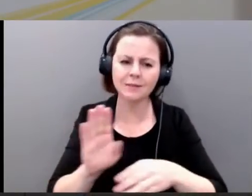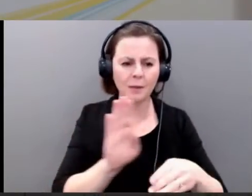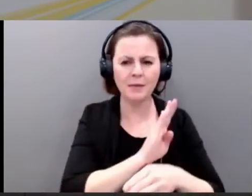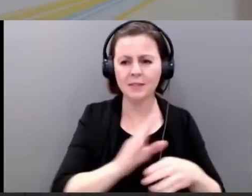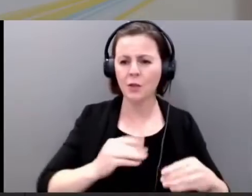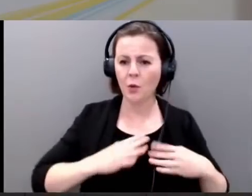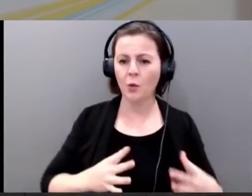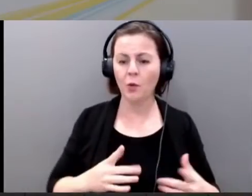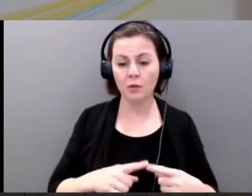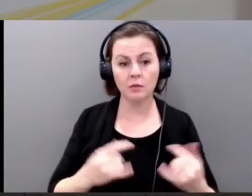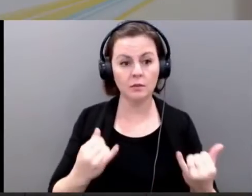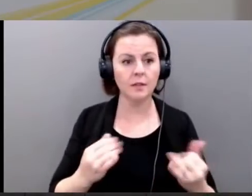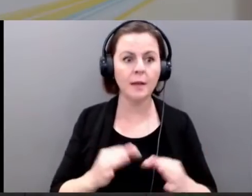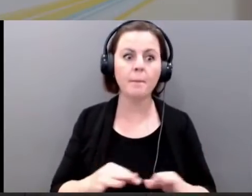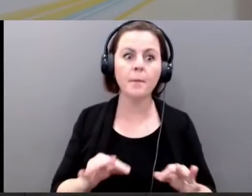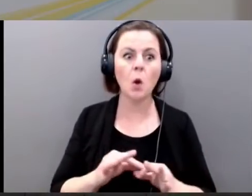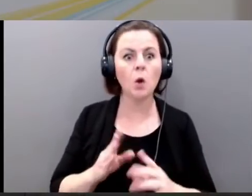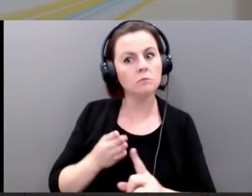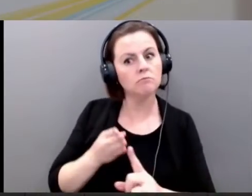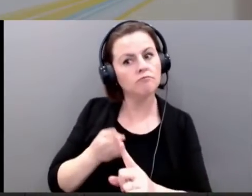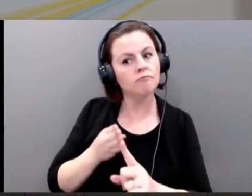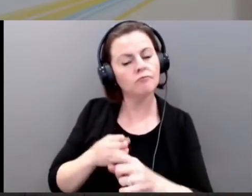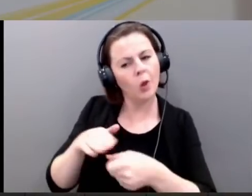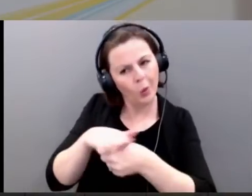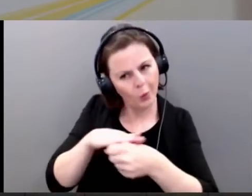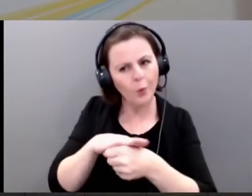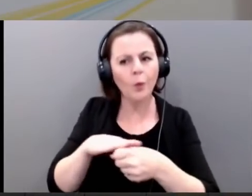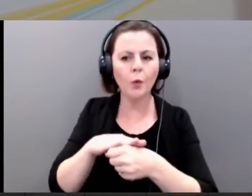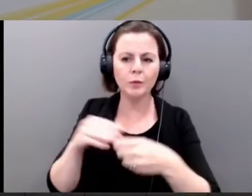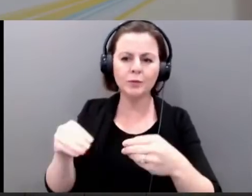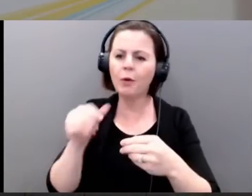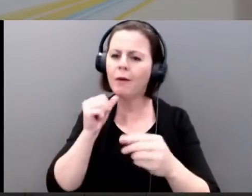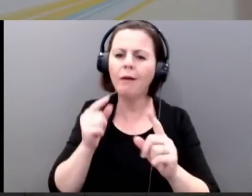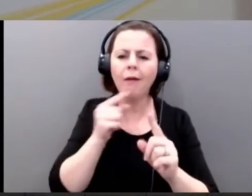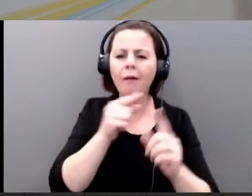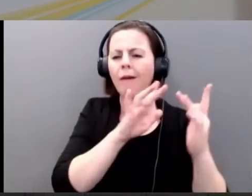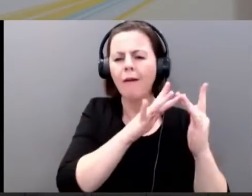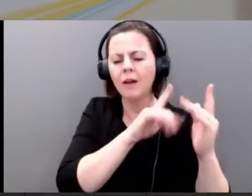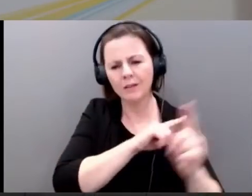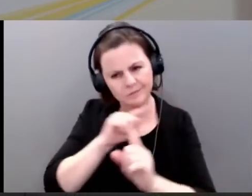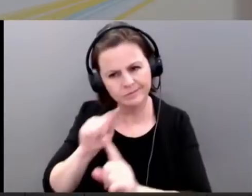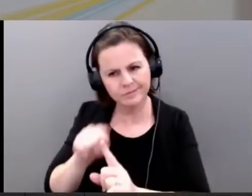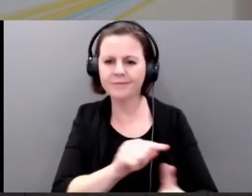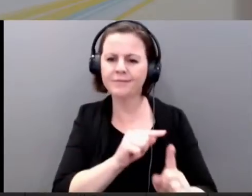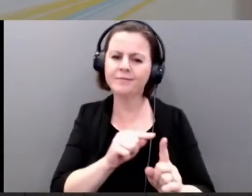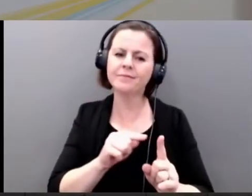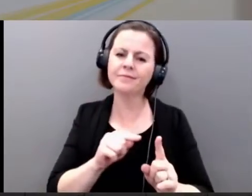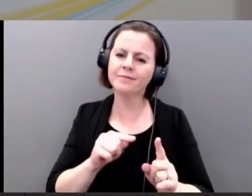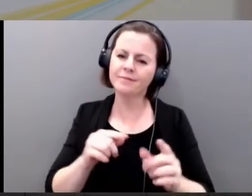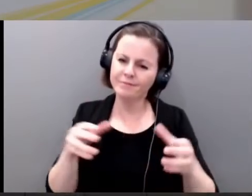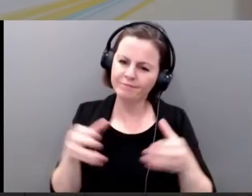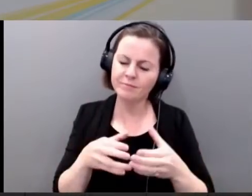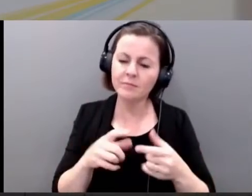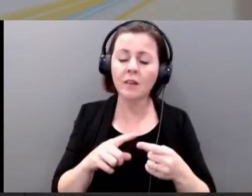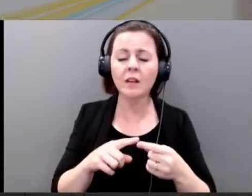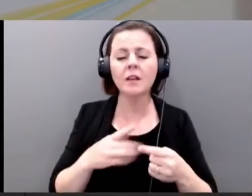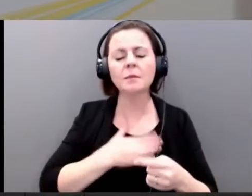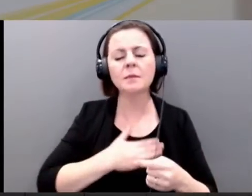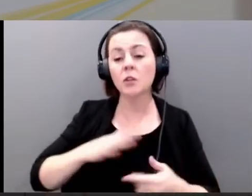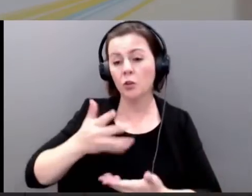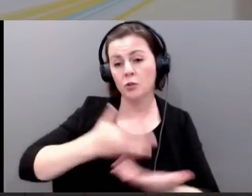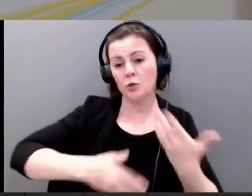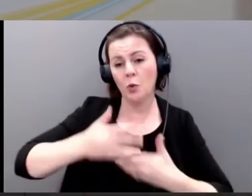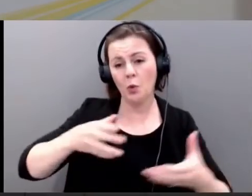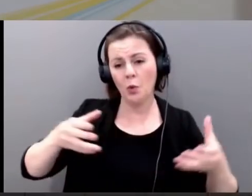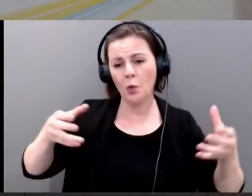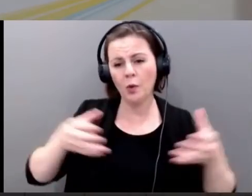been more important to shop local than right now. I am again urging Islanders to keep their social circles small and practice the public